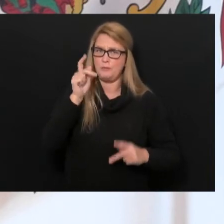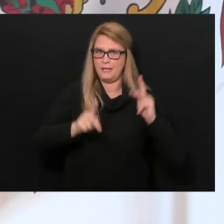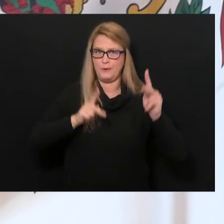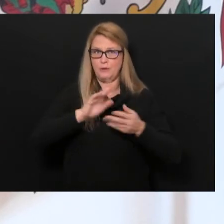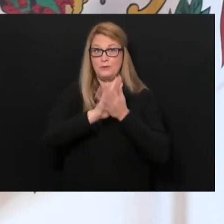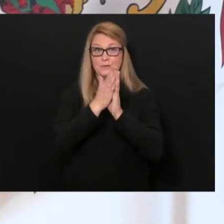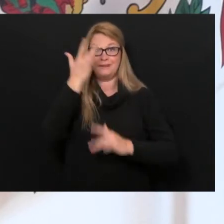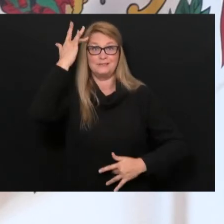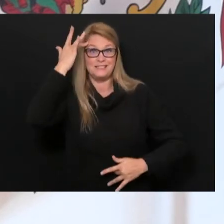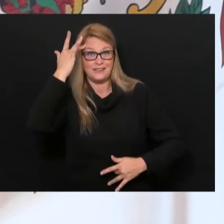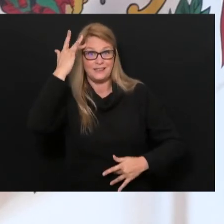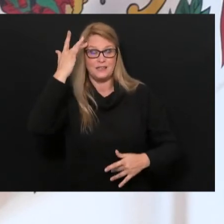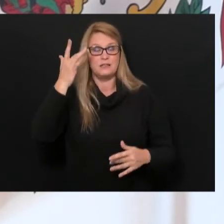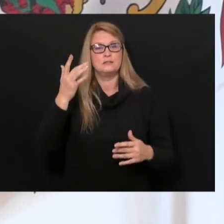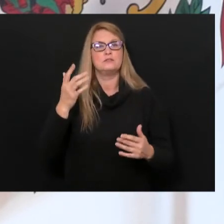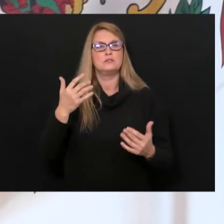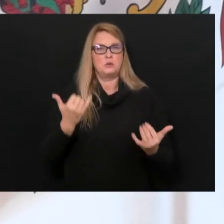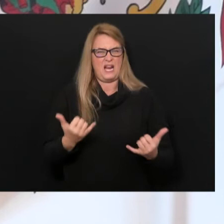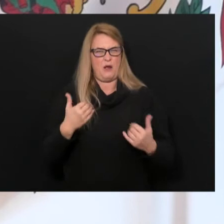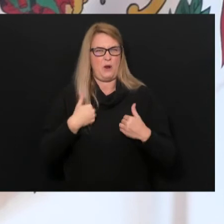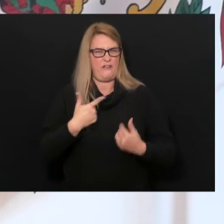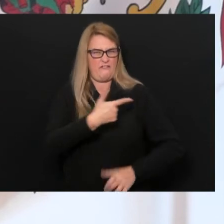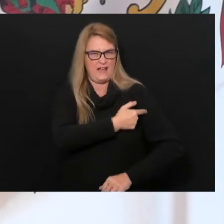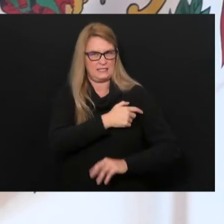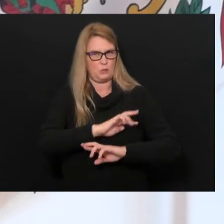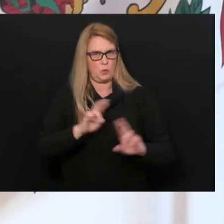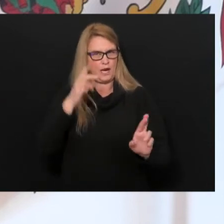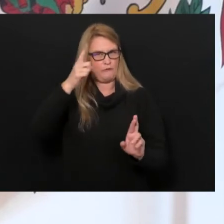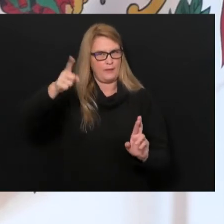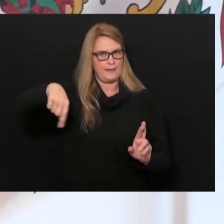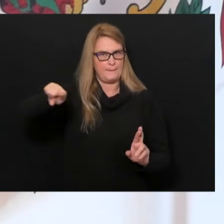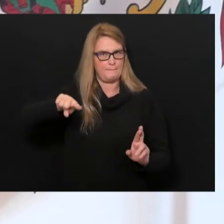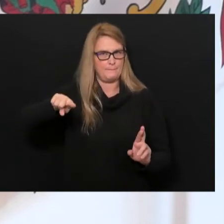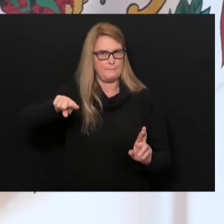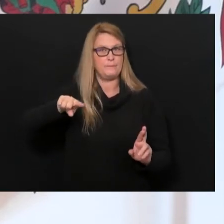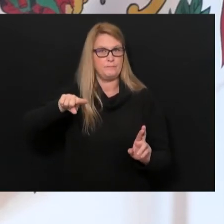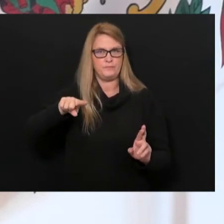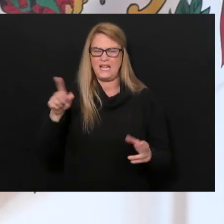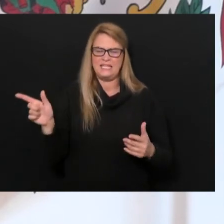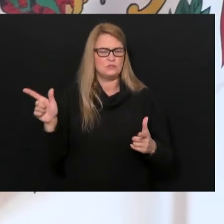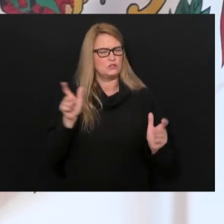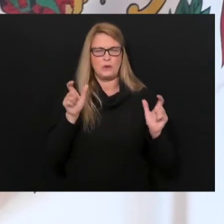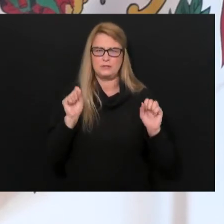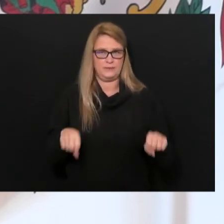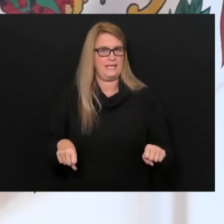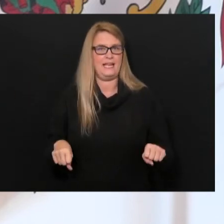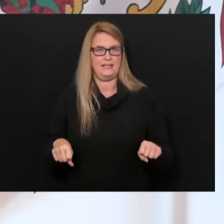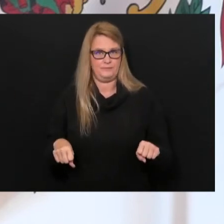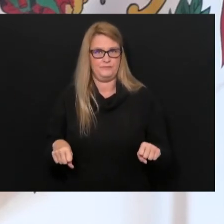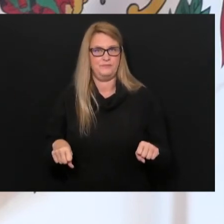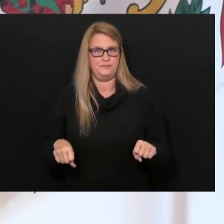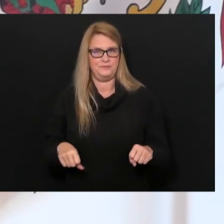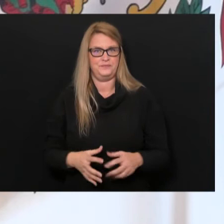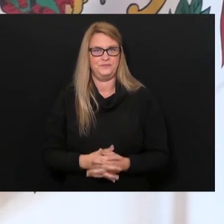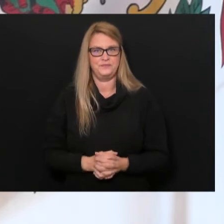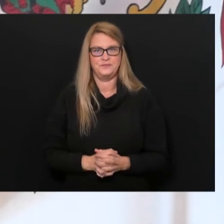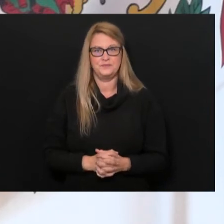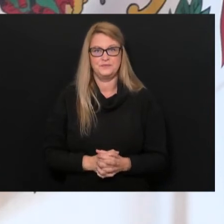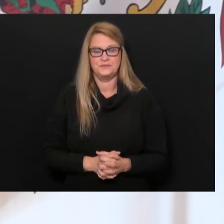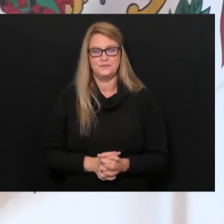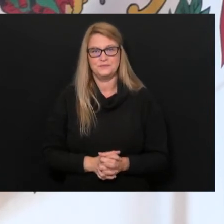sick. So we're going to get them vaccinated, and we're going to get them vaccinated as quick as we possibly can. Now, we know